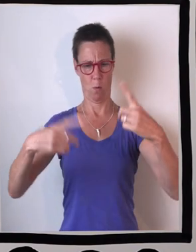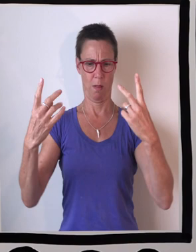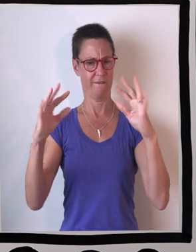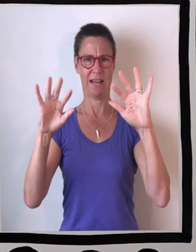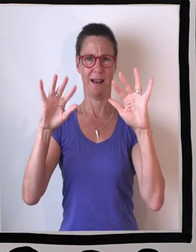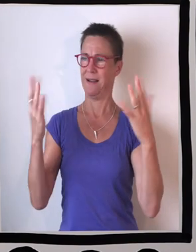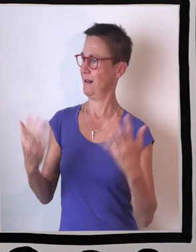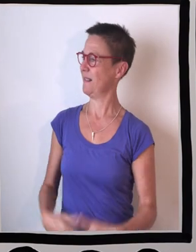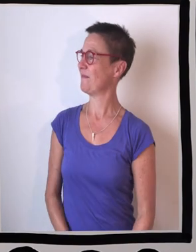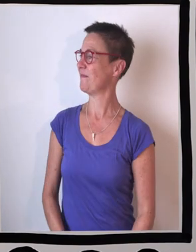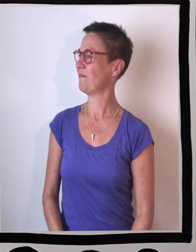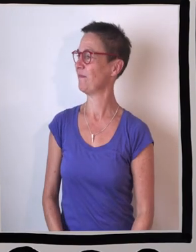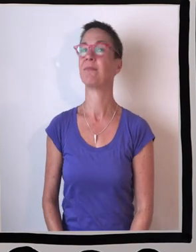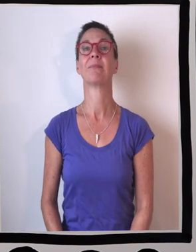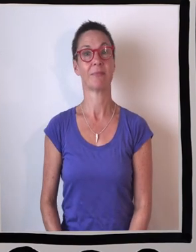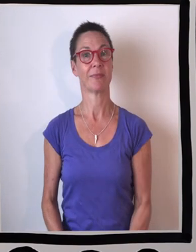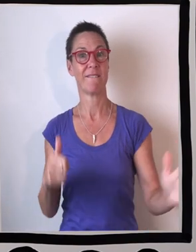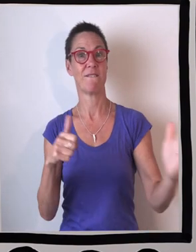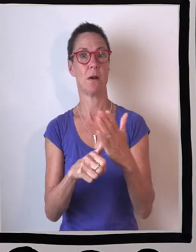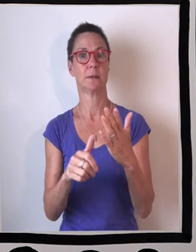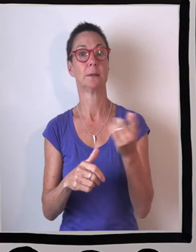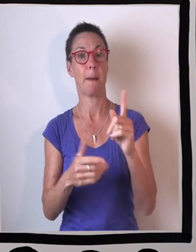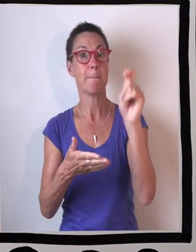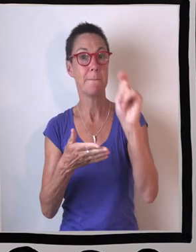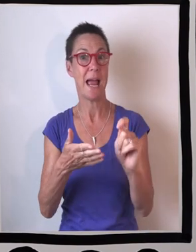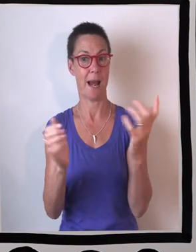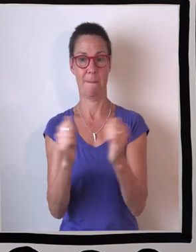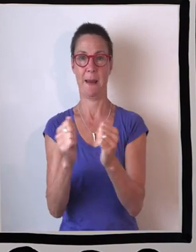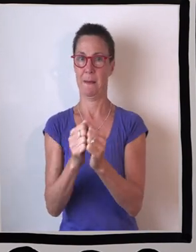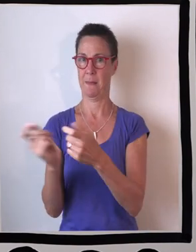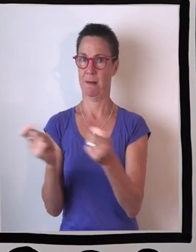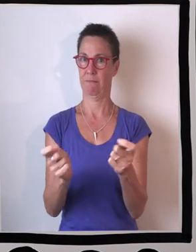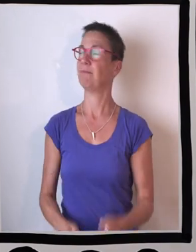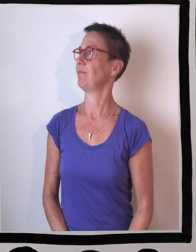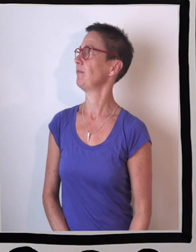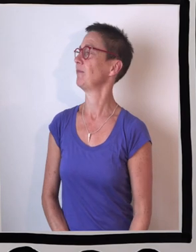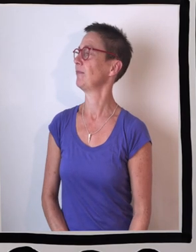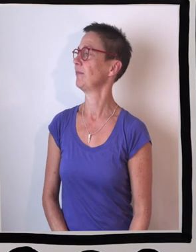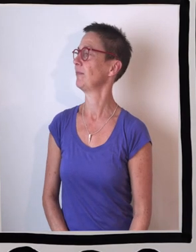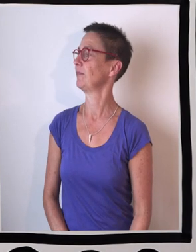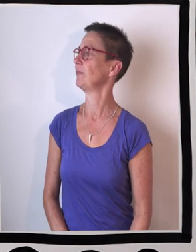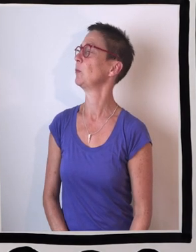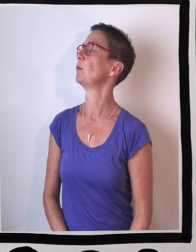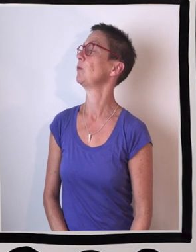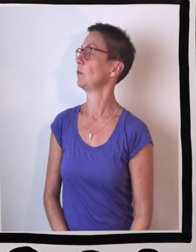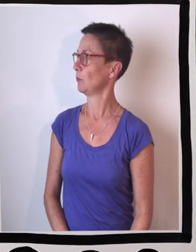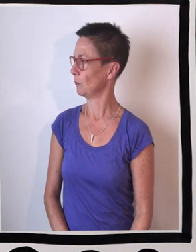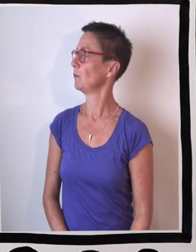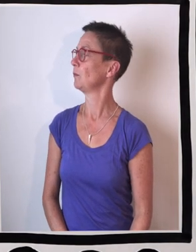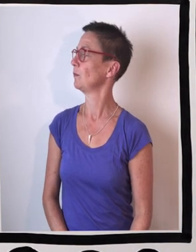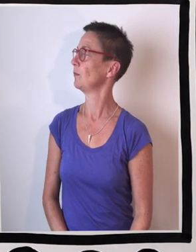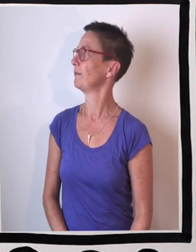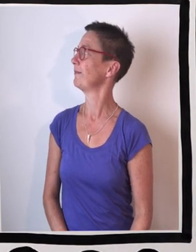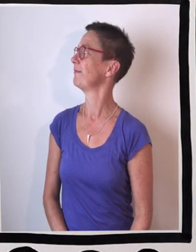fingers. Indeed. So first up, get your pen and a piece of paper. Pen, lid